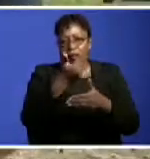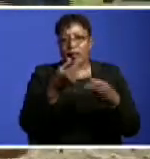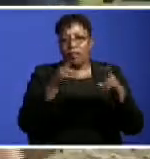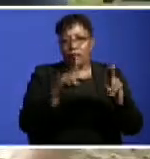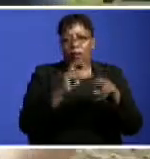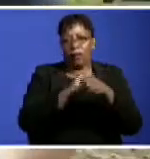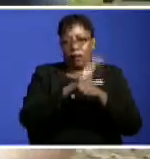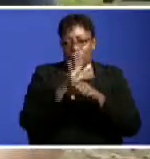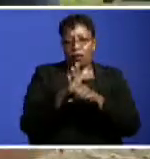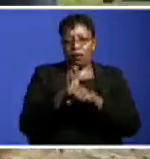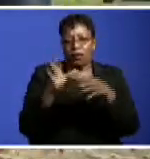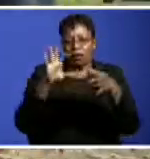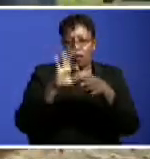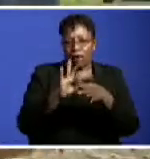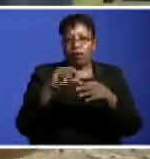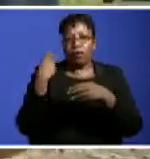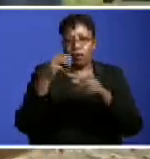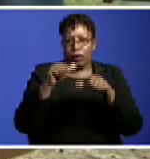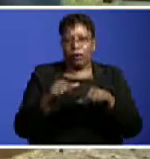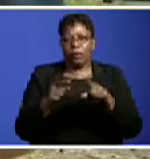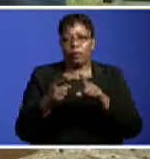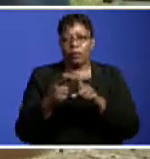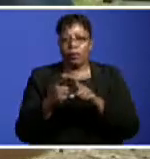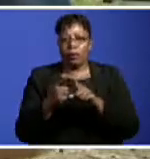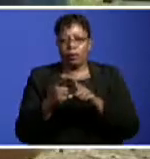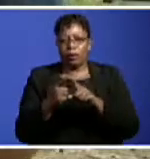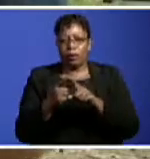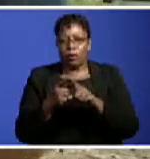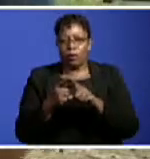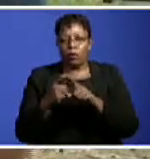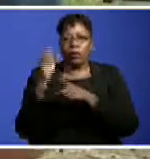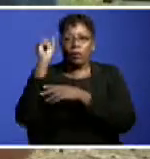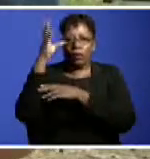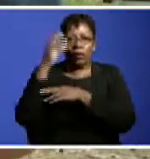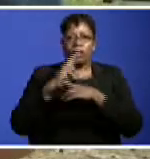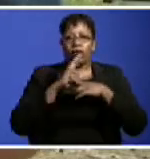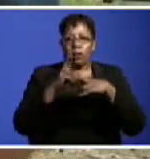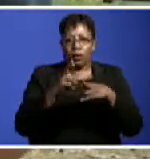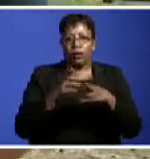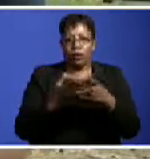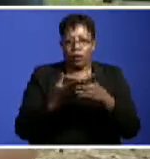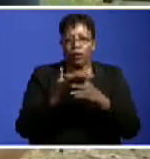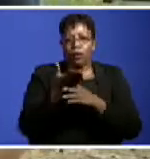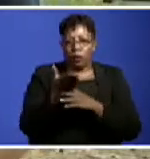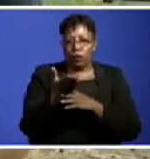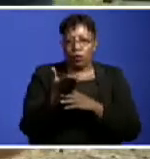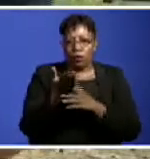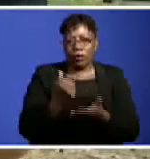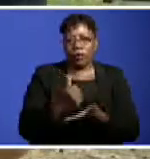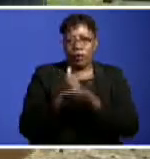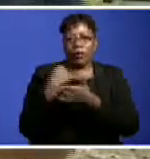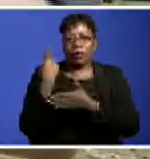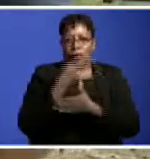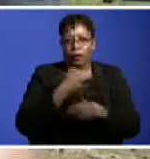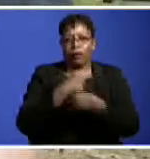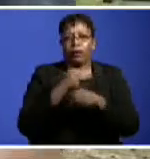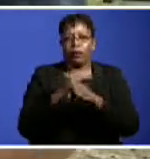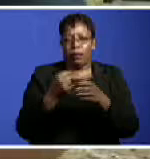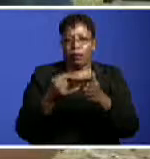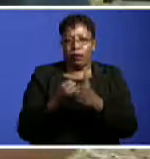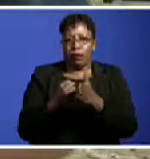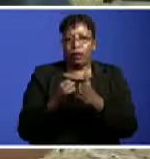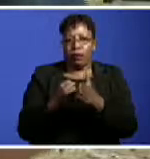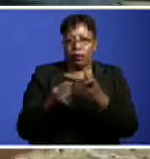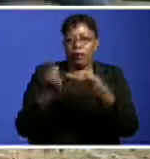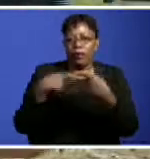help us. Even on the lockdown, we were able to, under the emergency orders, we were able to deliver through Craven, and that helped us out to make it till we got